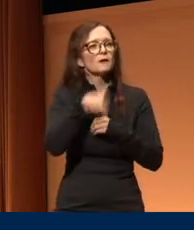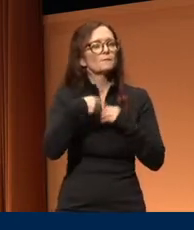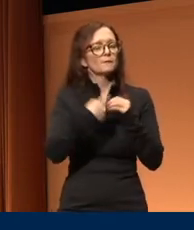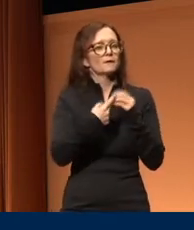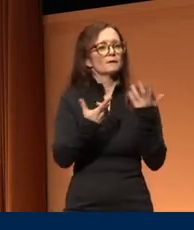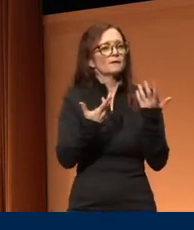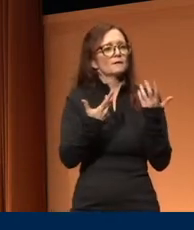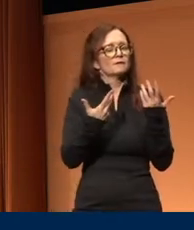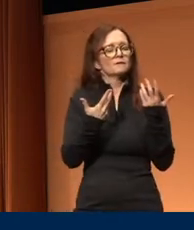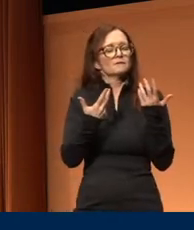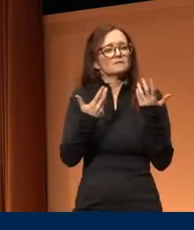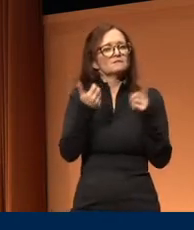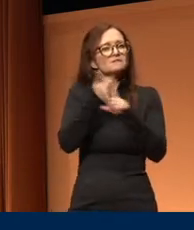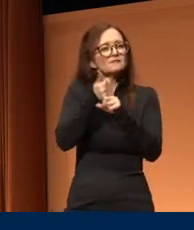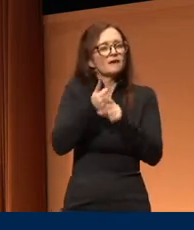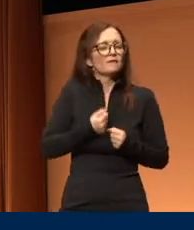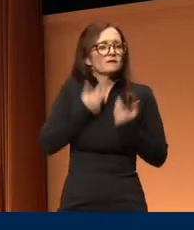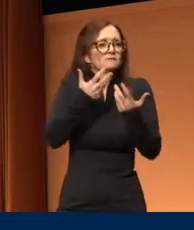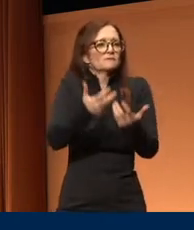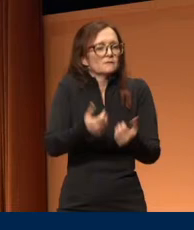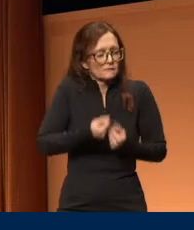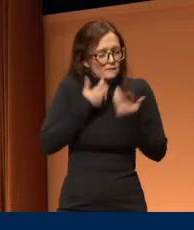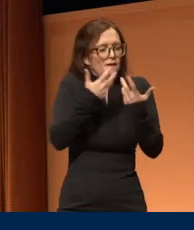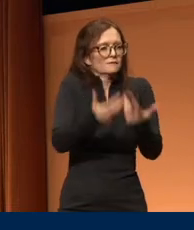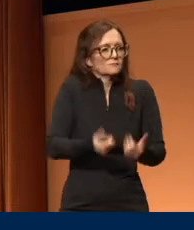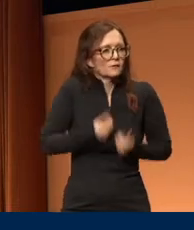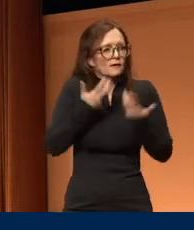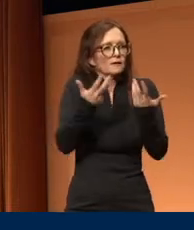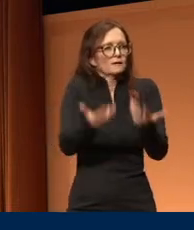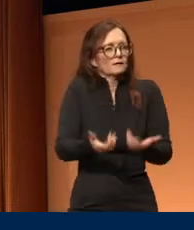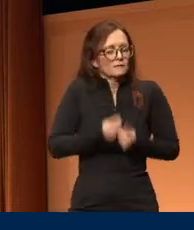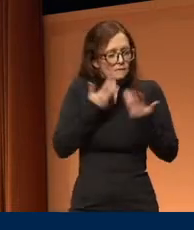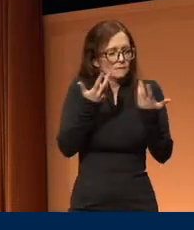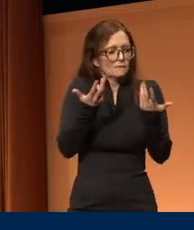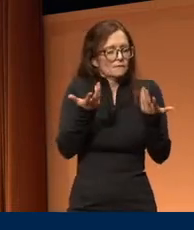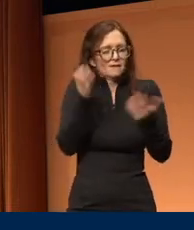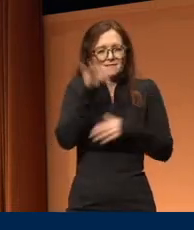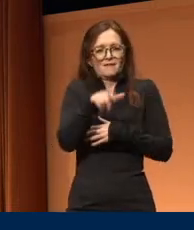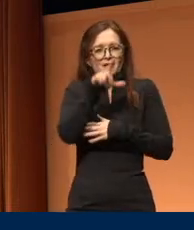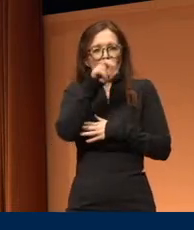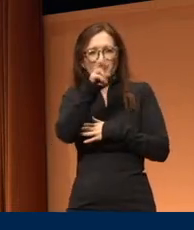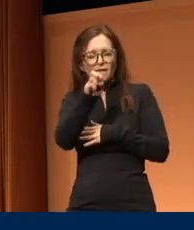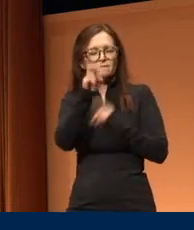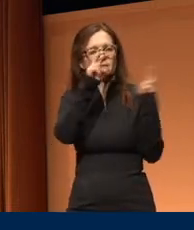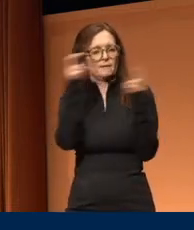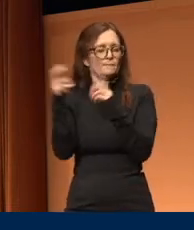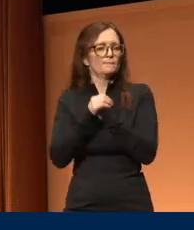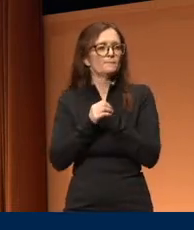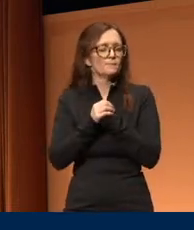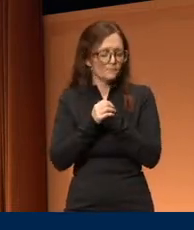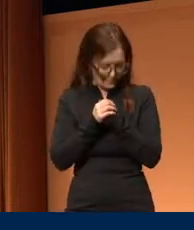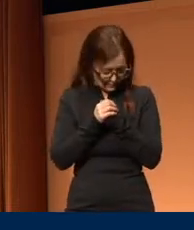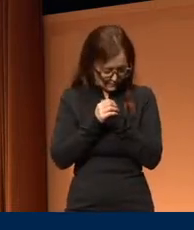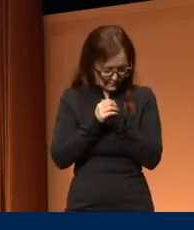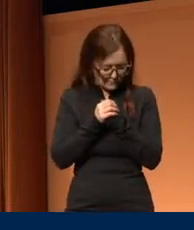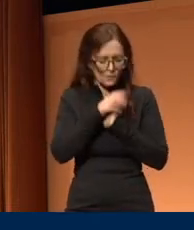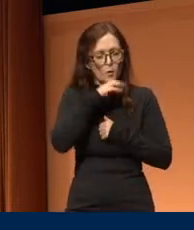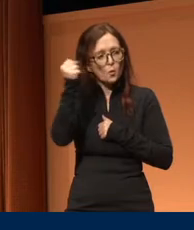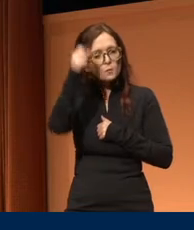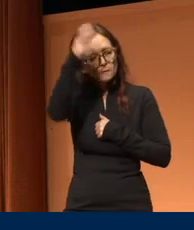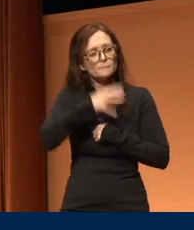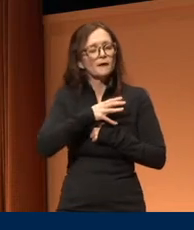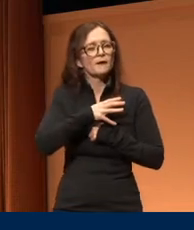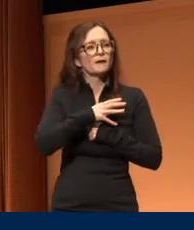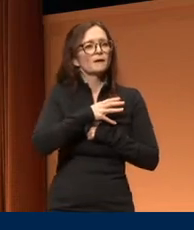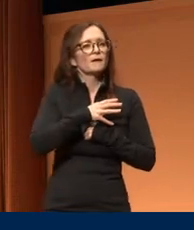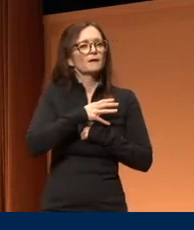for self-expression into an unadulterated love fest. An older gentleman read a text that